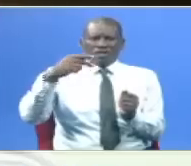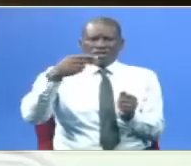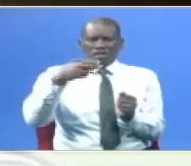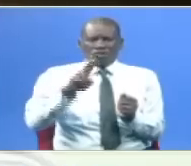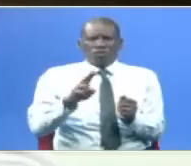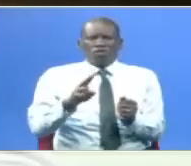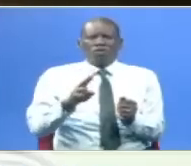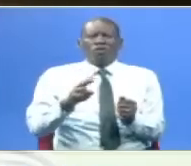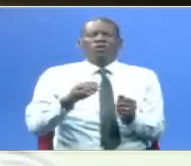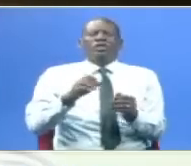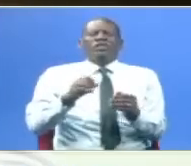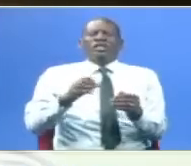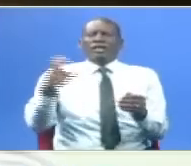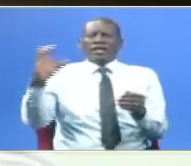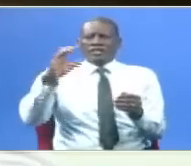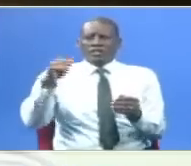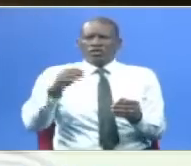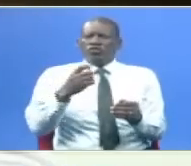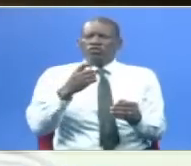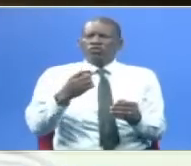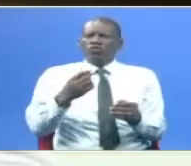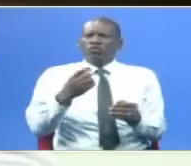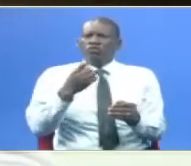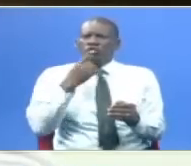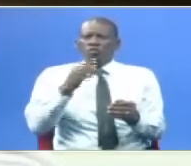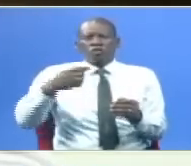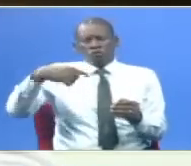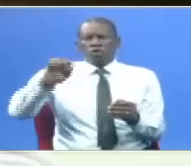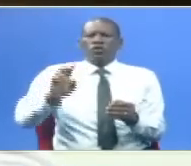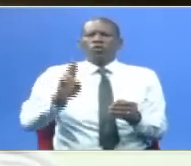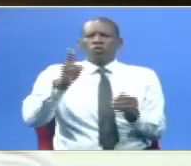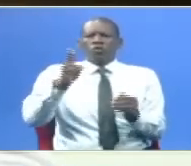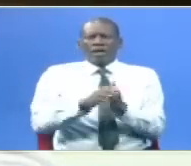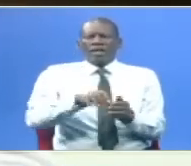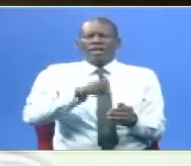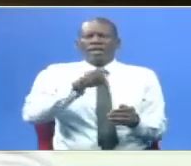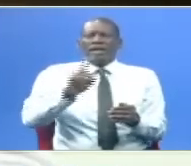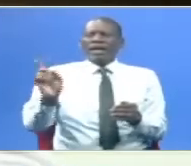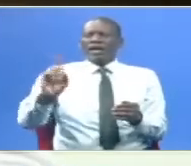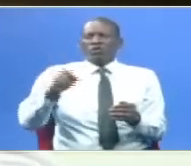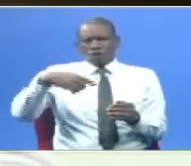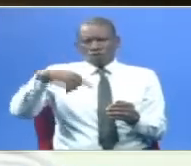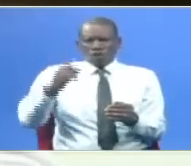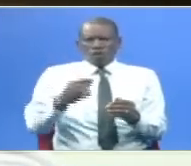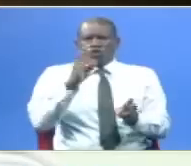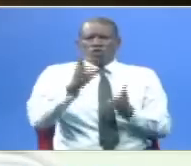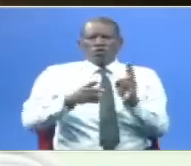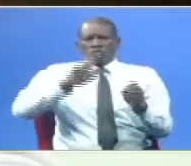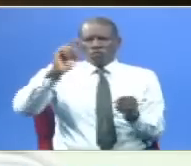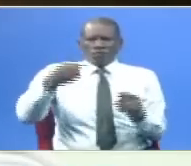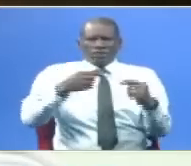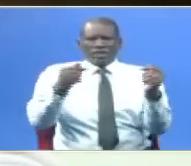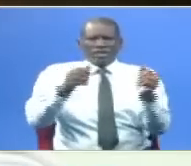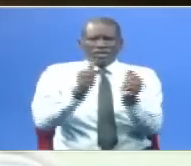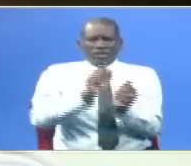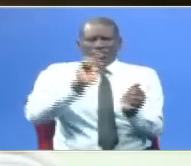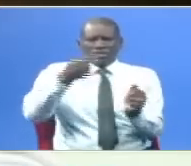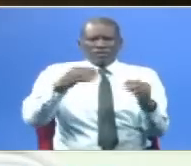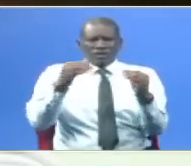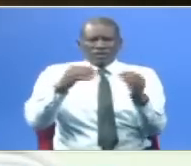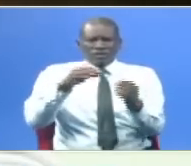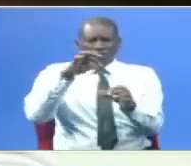know. And of course, we defeated Uhuru Kenyatta and Kanu hands down. 22,000 votes to 10,000 votes, with all